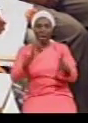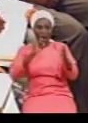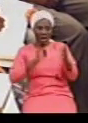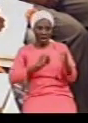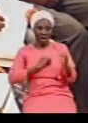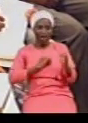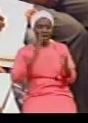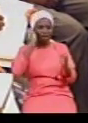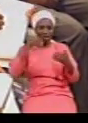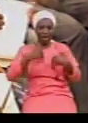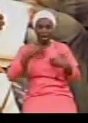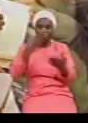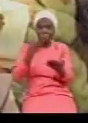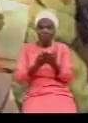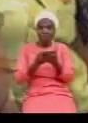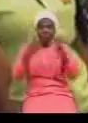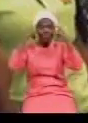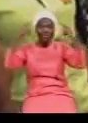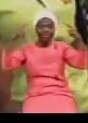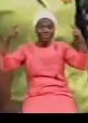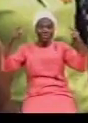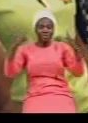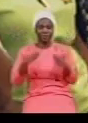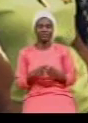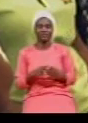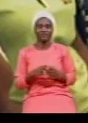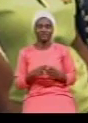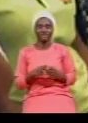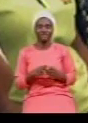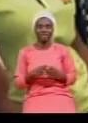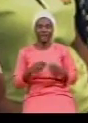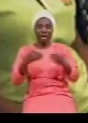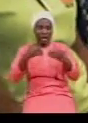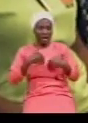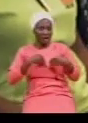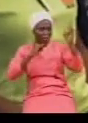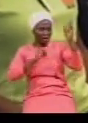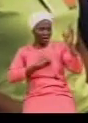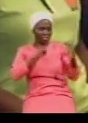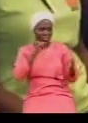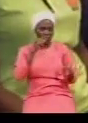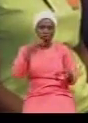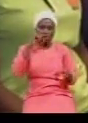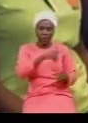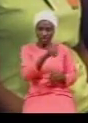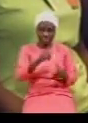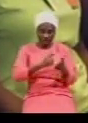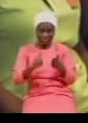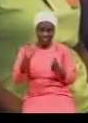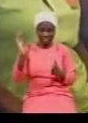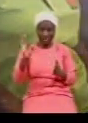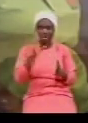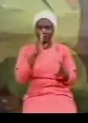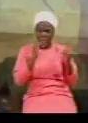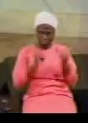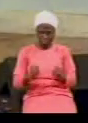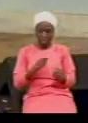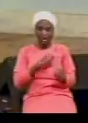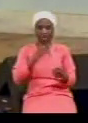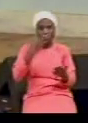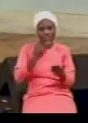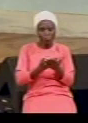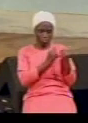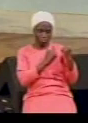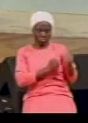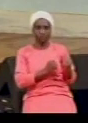success. Have I not commanded thee, verse 9, be strong and of a good courage. That's the